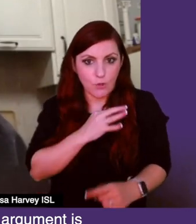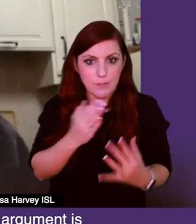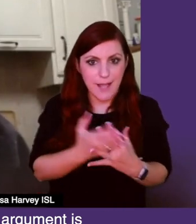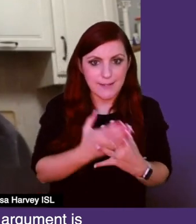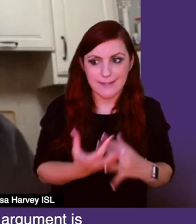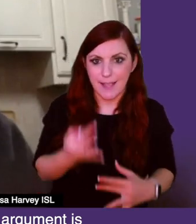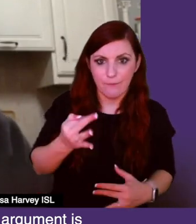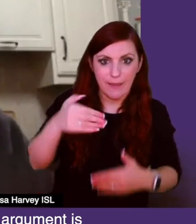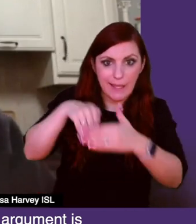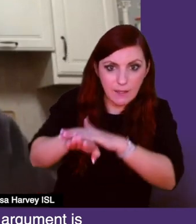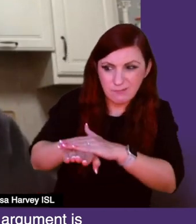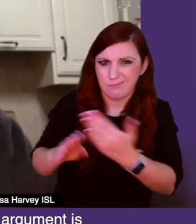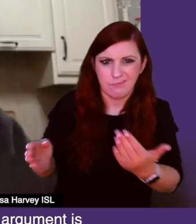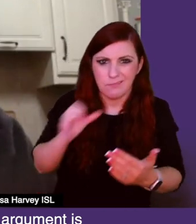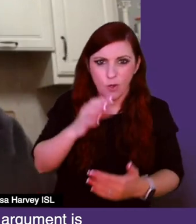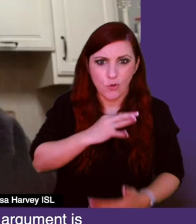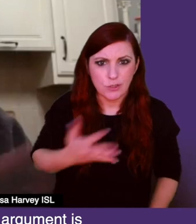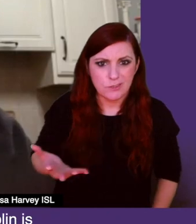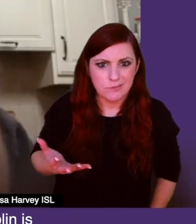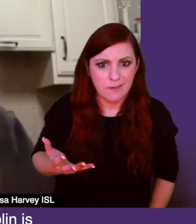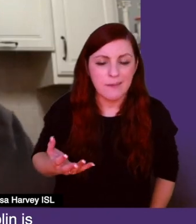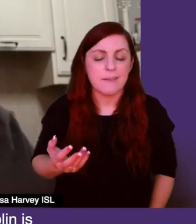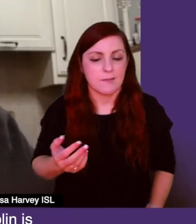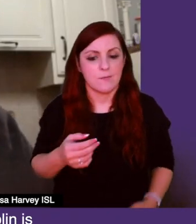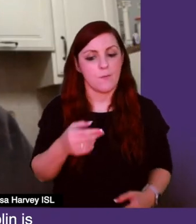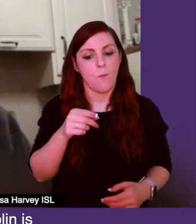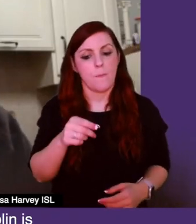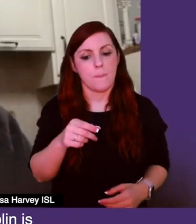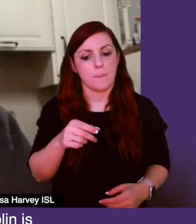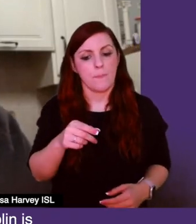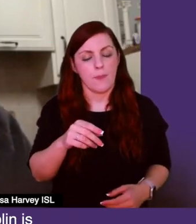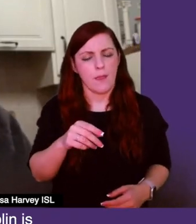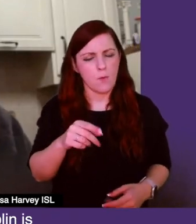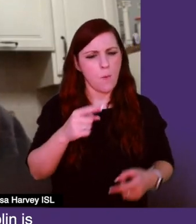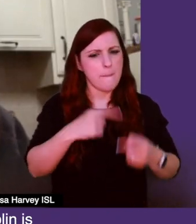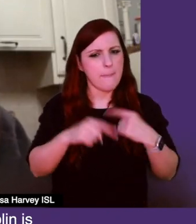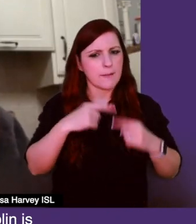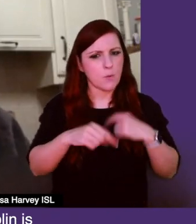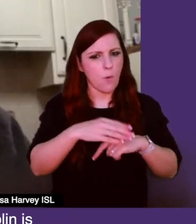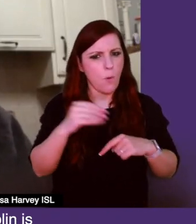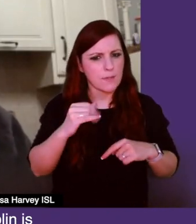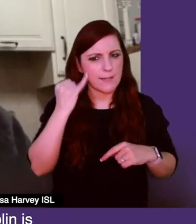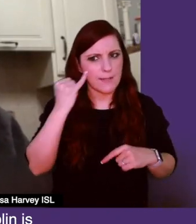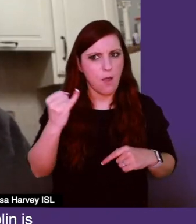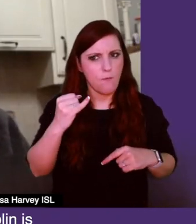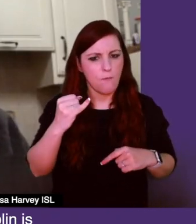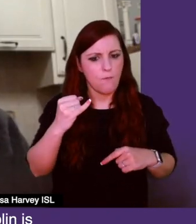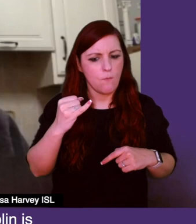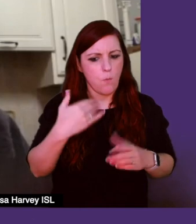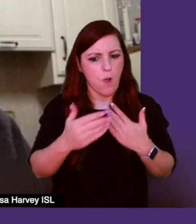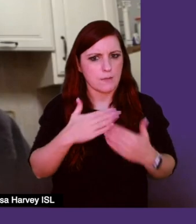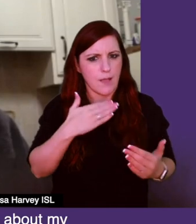good access if what's inside isn't good enough either? So I went back to the old format of what Legless in Dublin